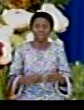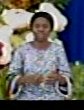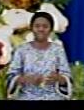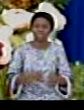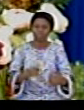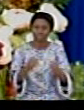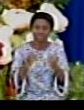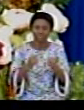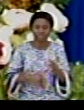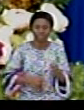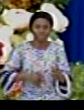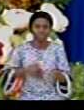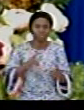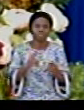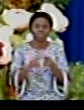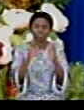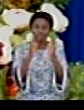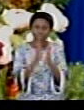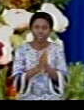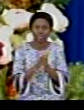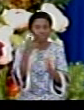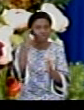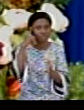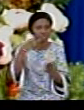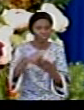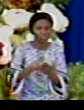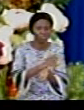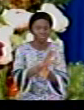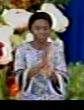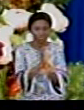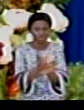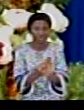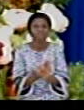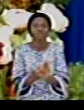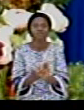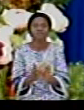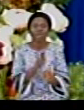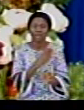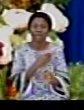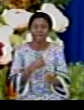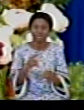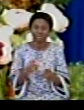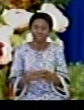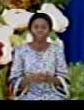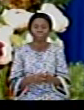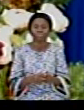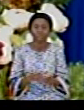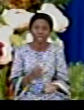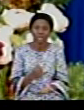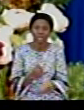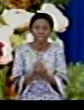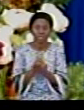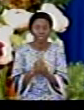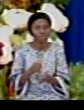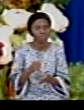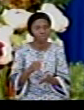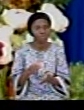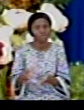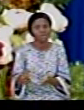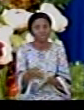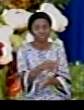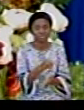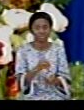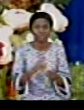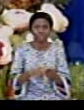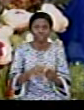do, getting them baptized in water, discipling them, getting them committed unto the work